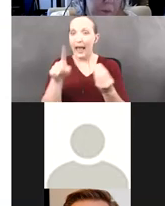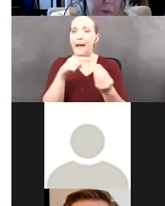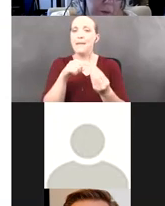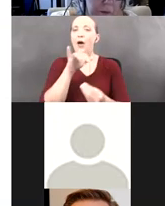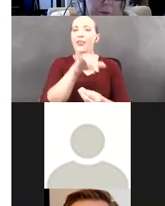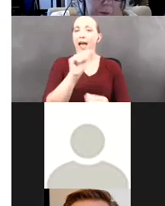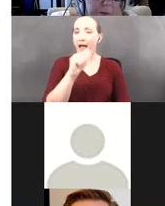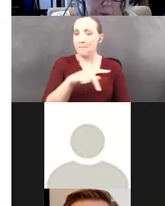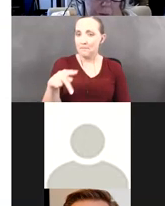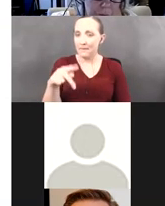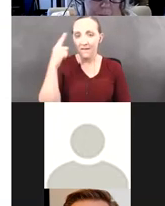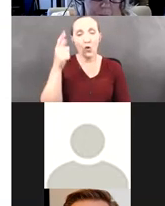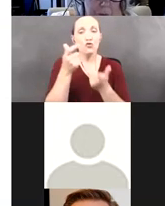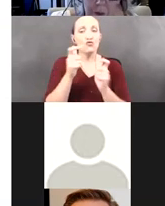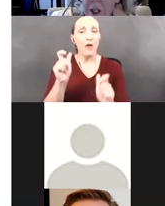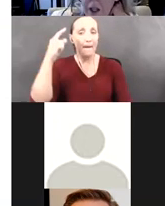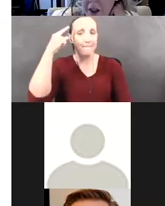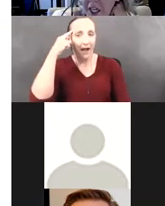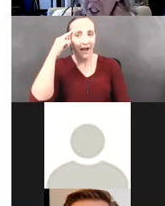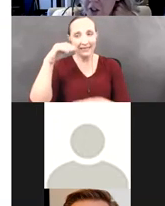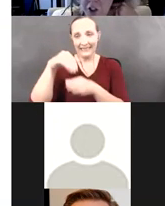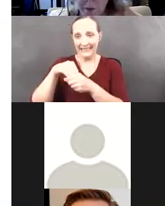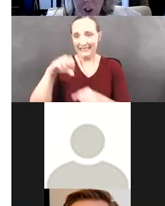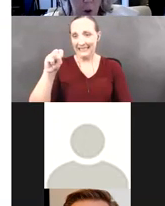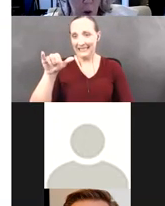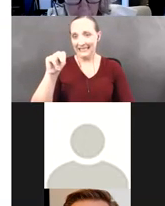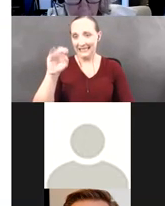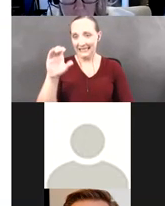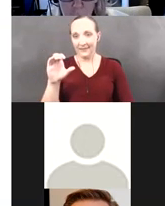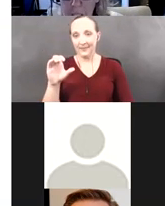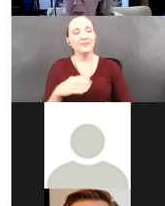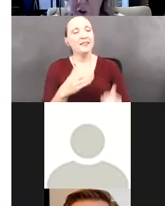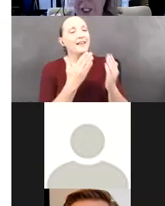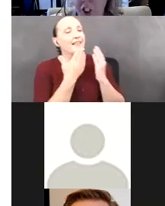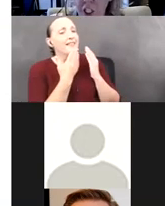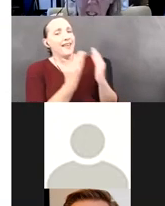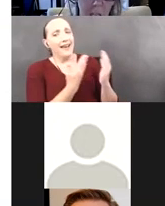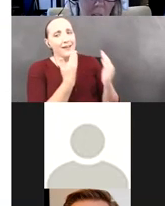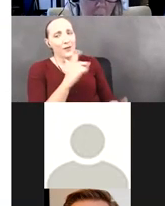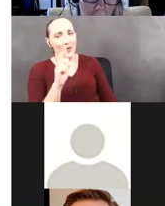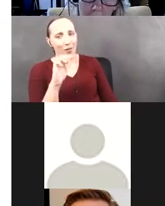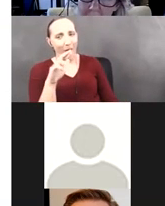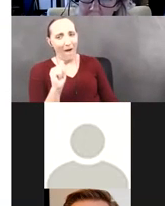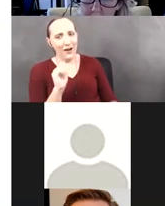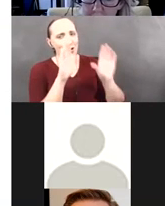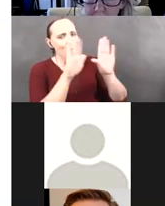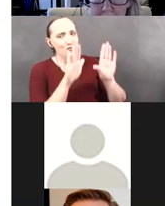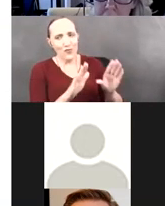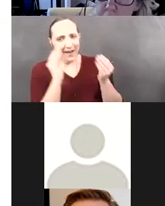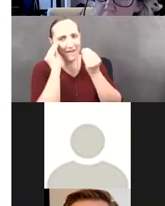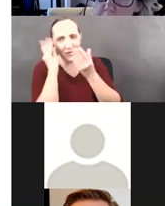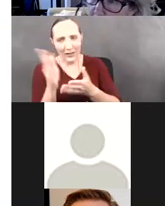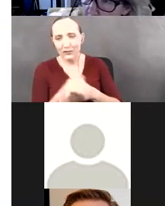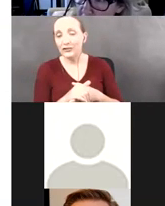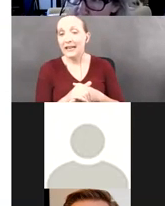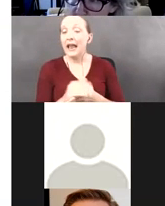tener app. sobre la aplicación de Great Thank you Minds so in much, Sync. Laura. That was great Muchas gracias, information. Laura. Esa fue muy Again, buena parents, if